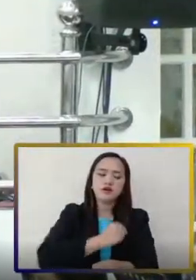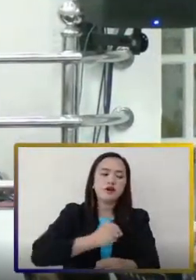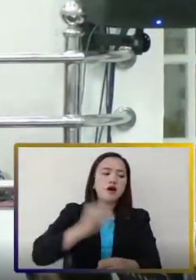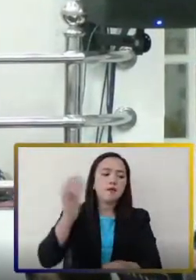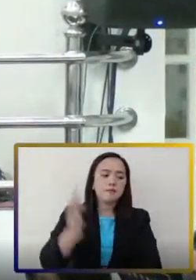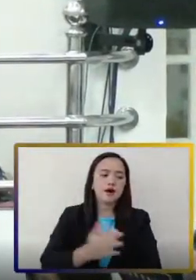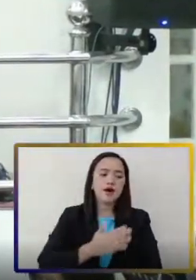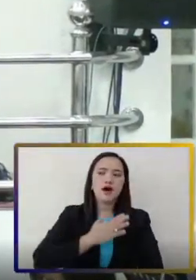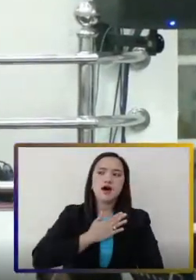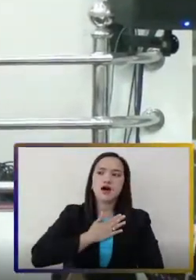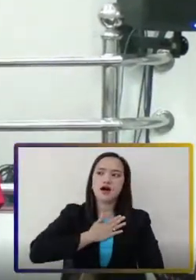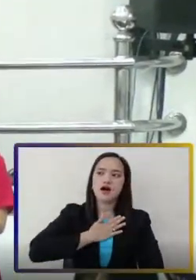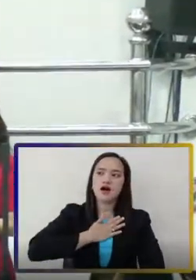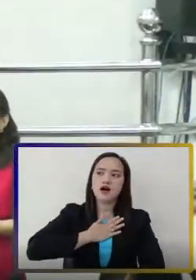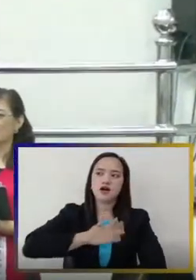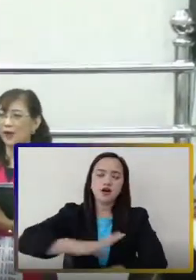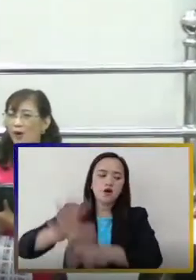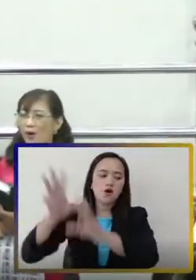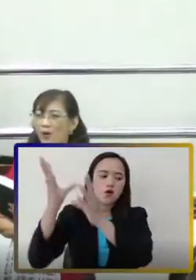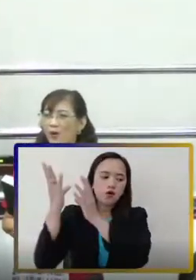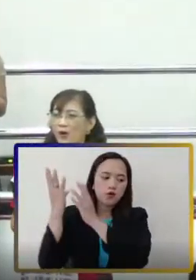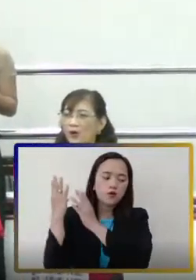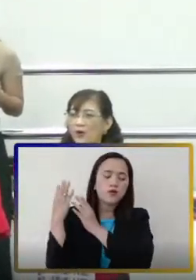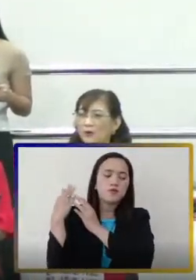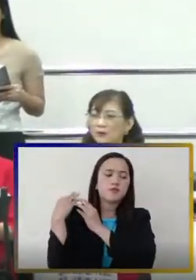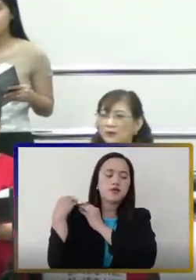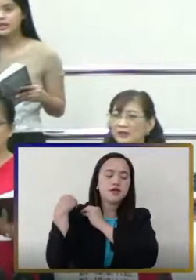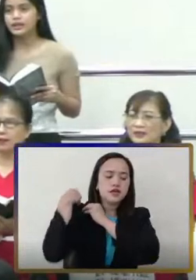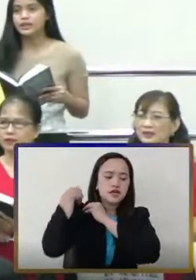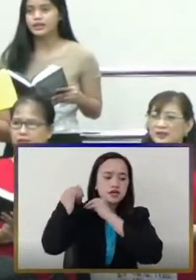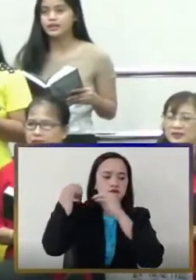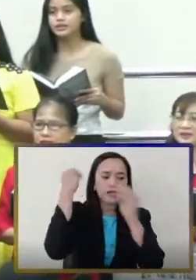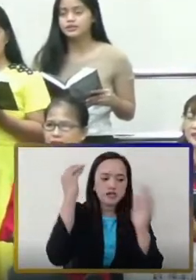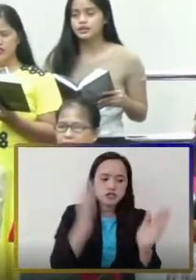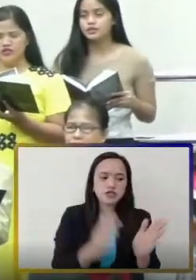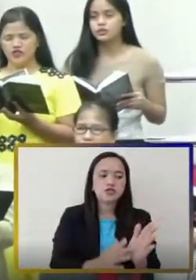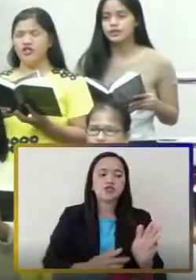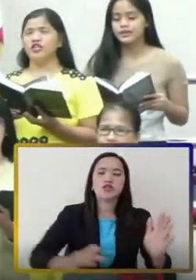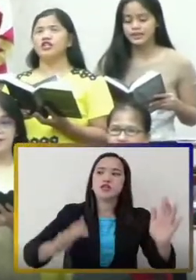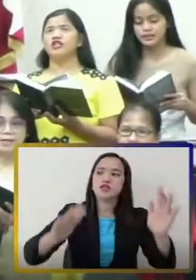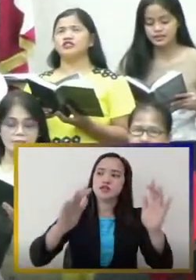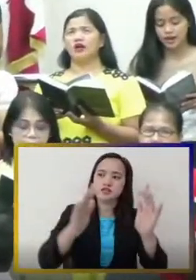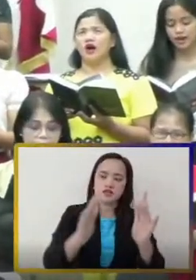song. My hope is